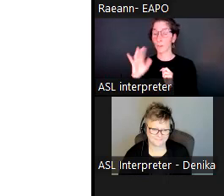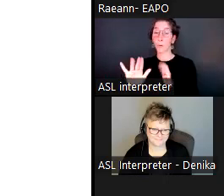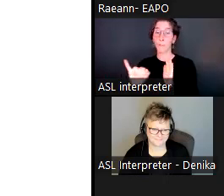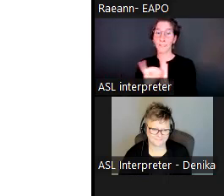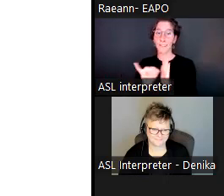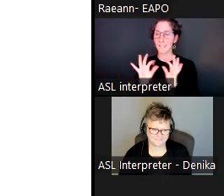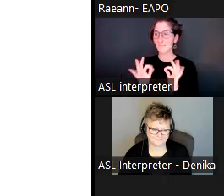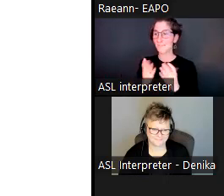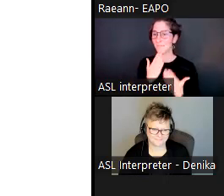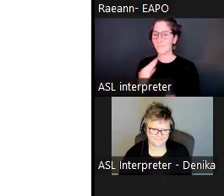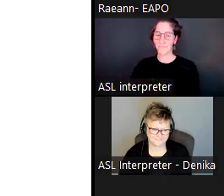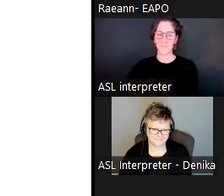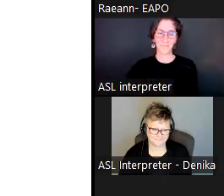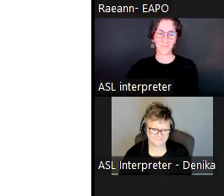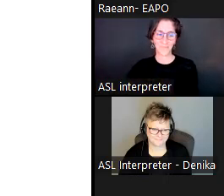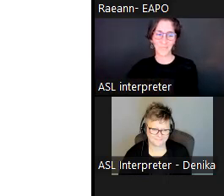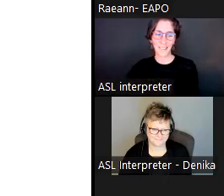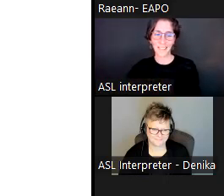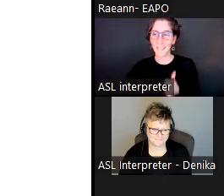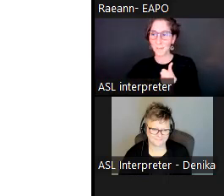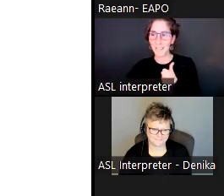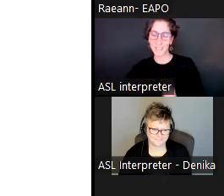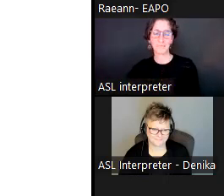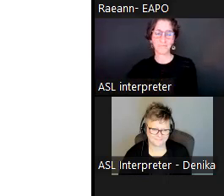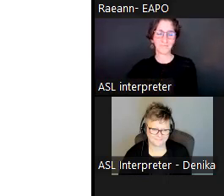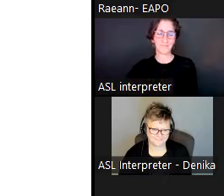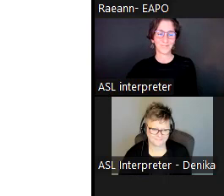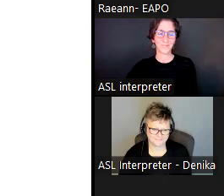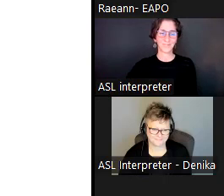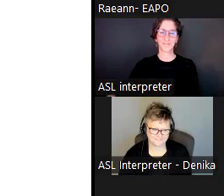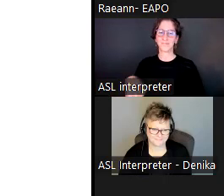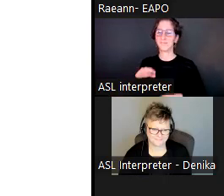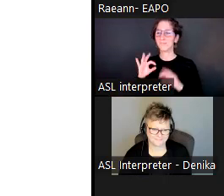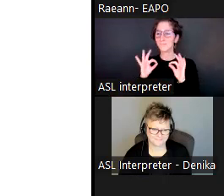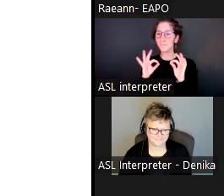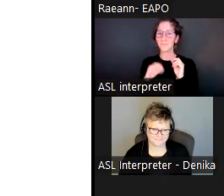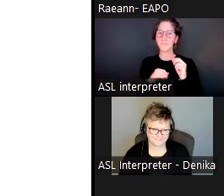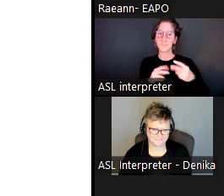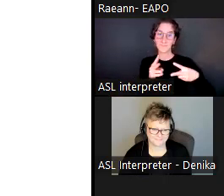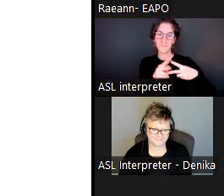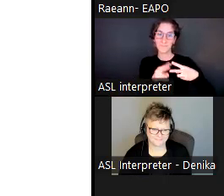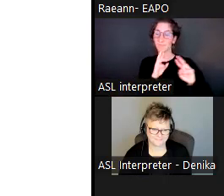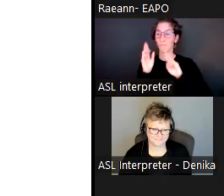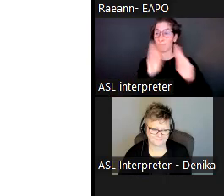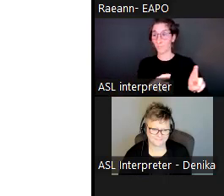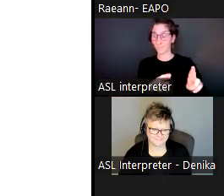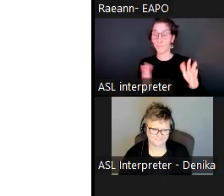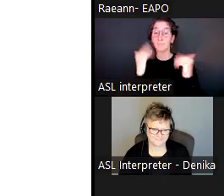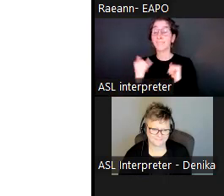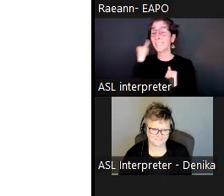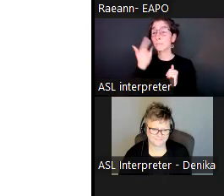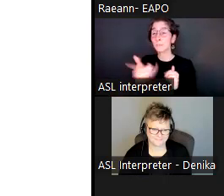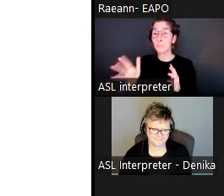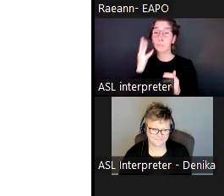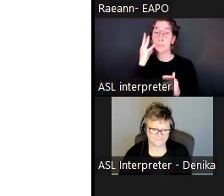Thank you so much. You're welcome. So if you're a victim of identity theft, this